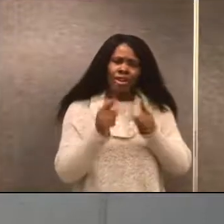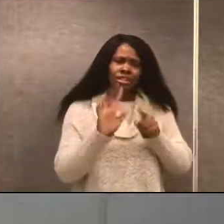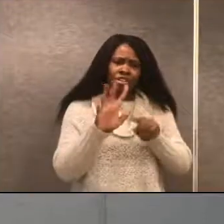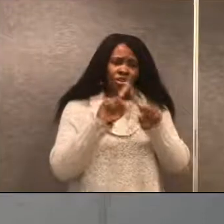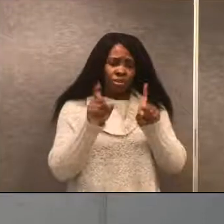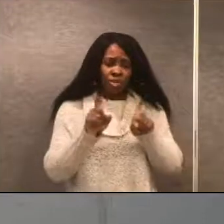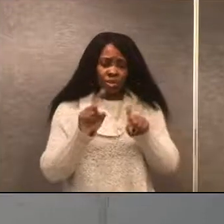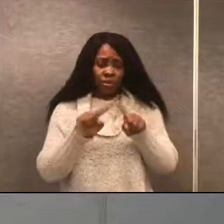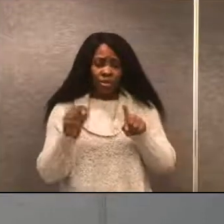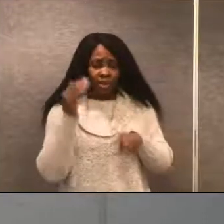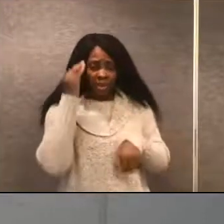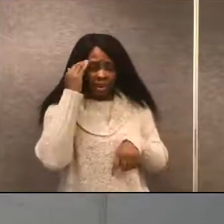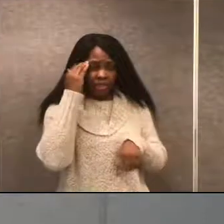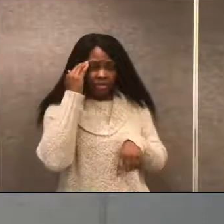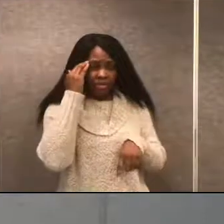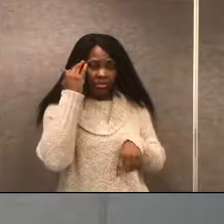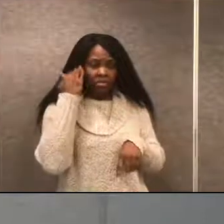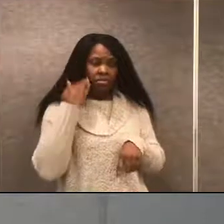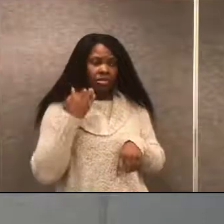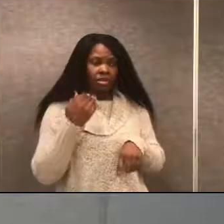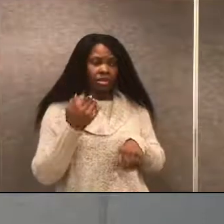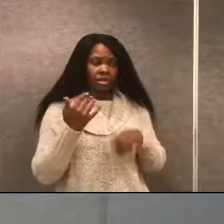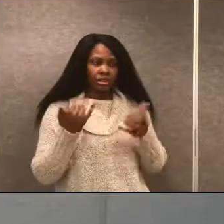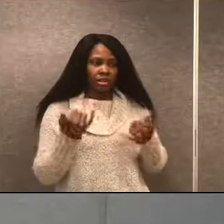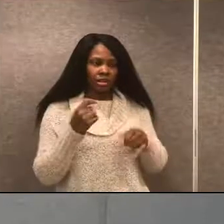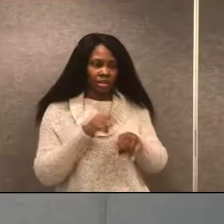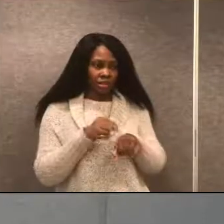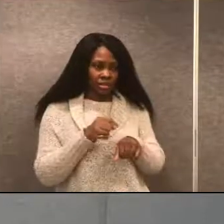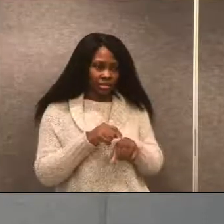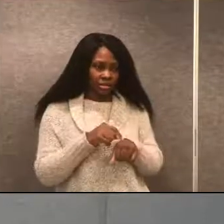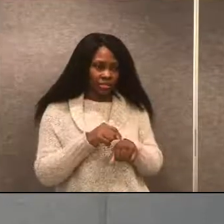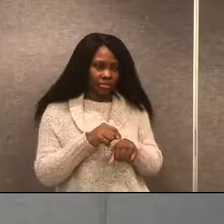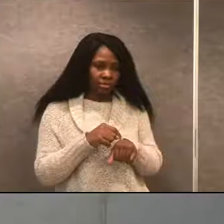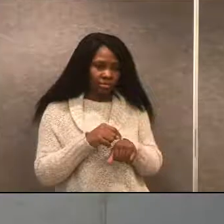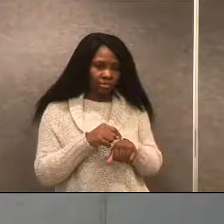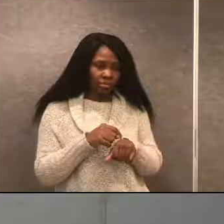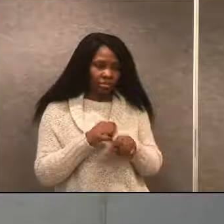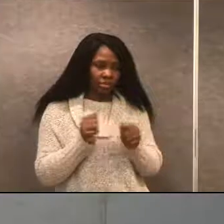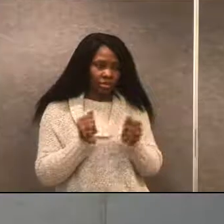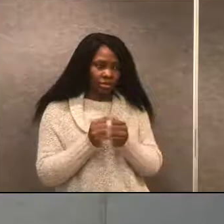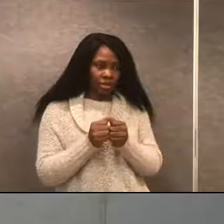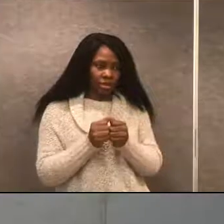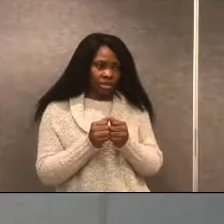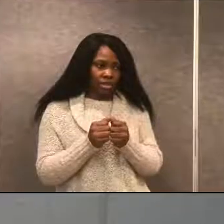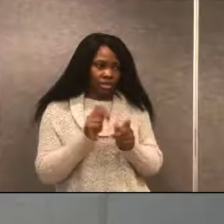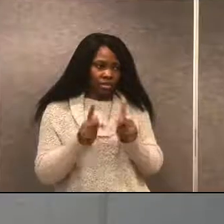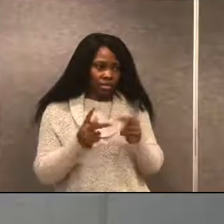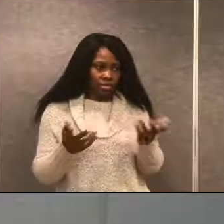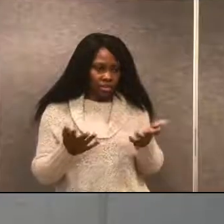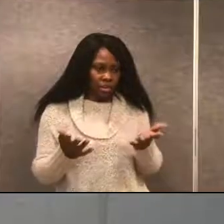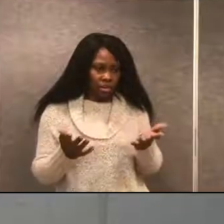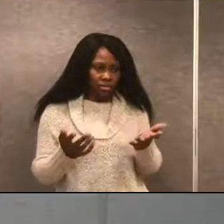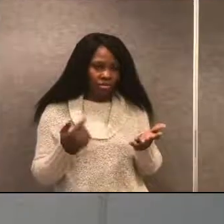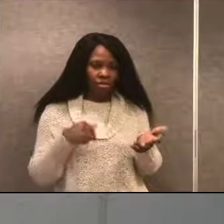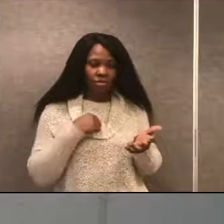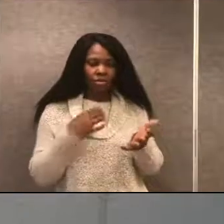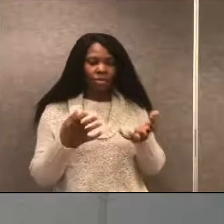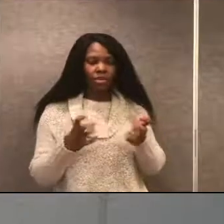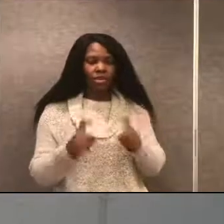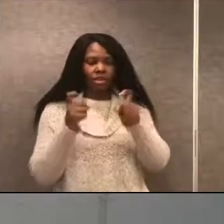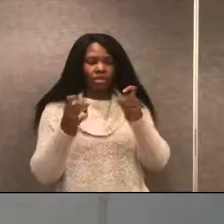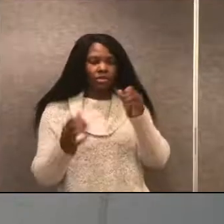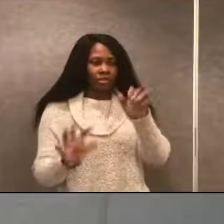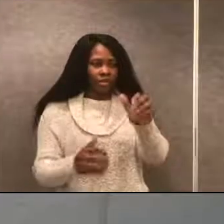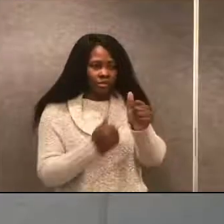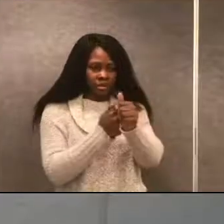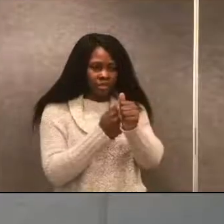that we are at a time normally with our panel, and we want to give an update with our health department very